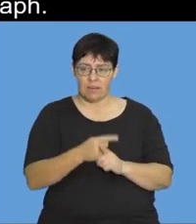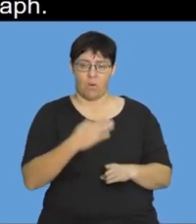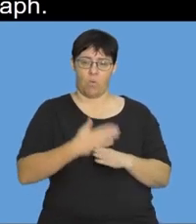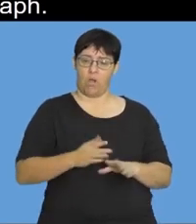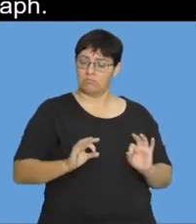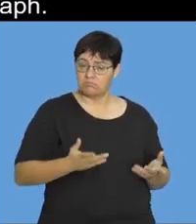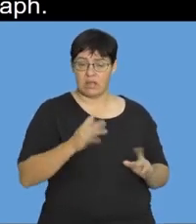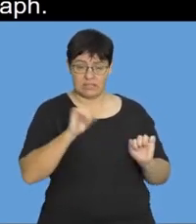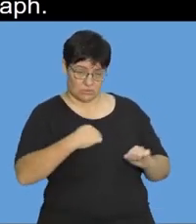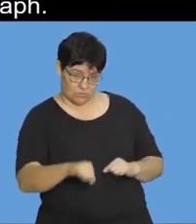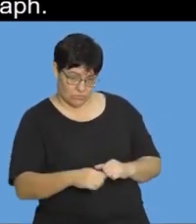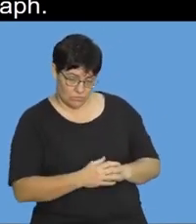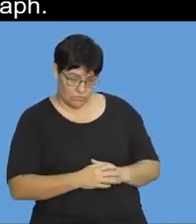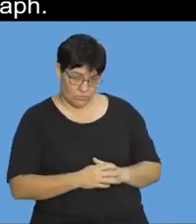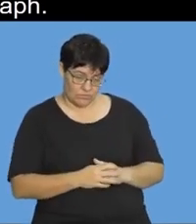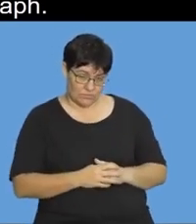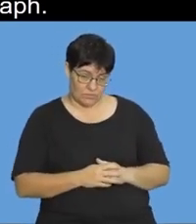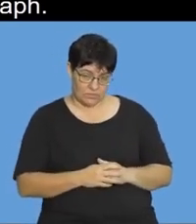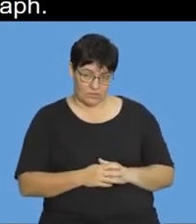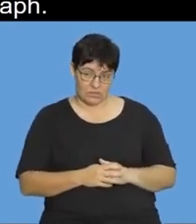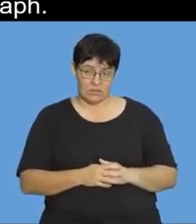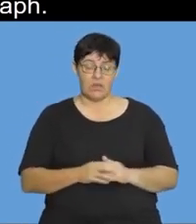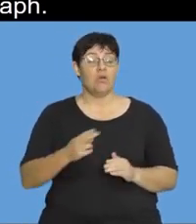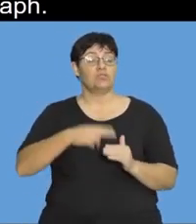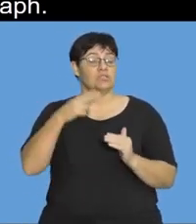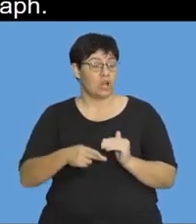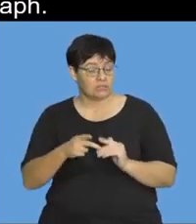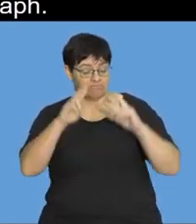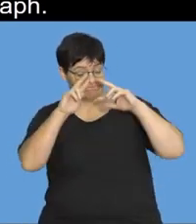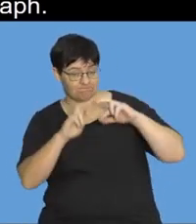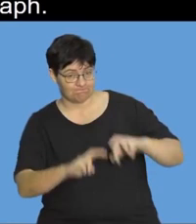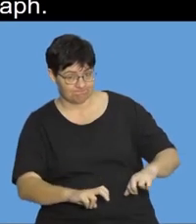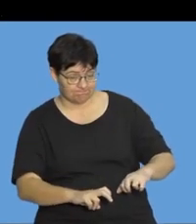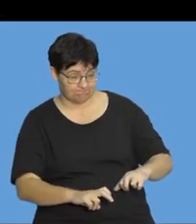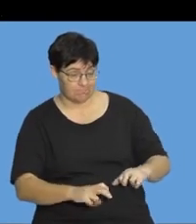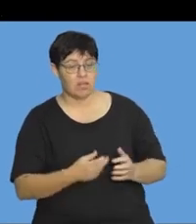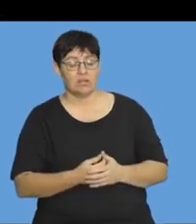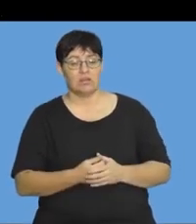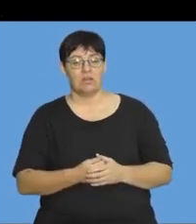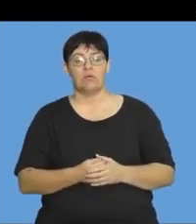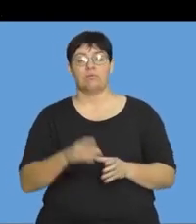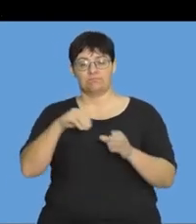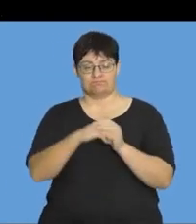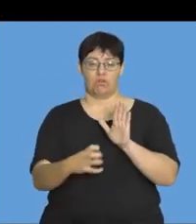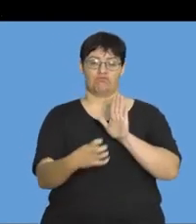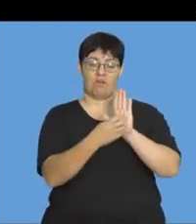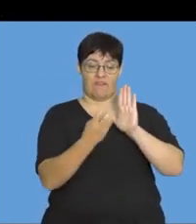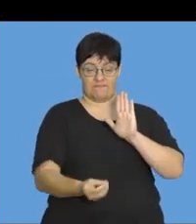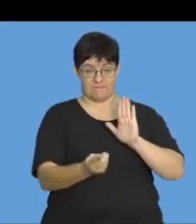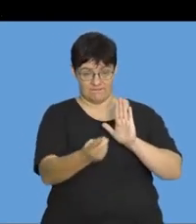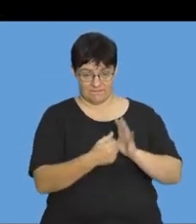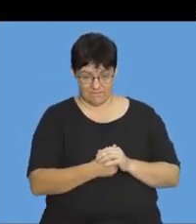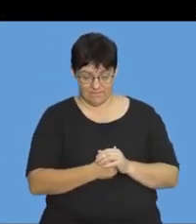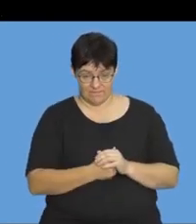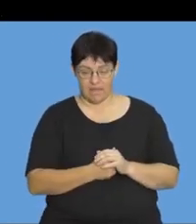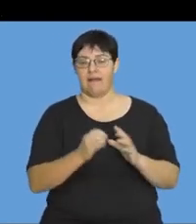works or not? Okay. The next thing is the results of the investigation are in this graph.